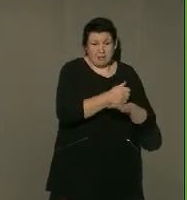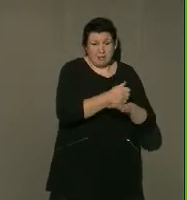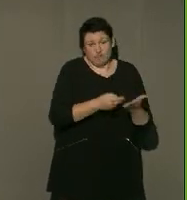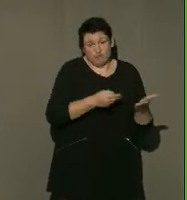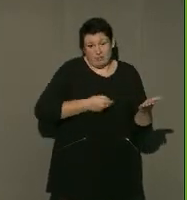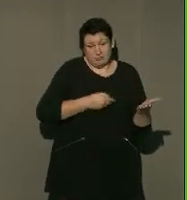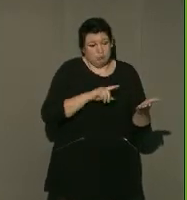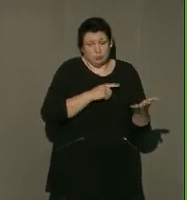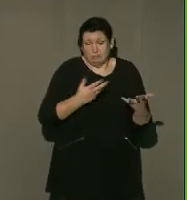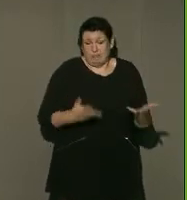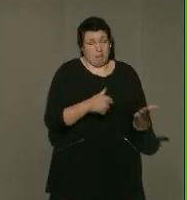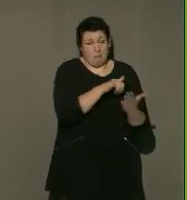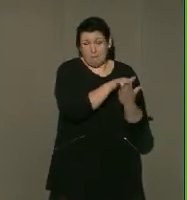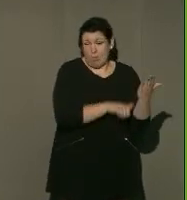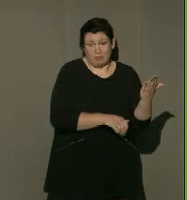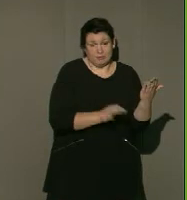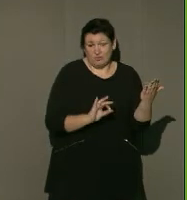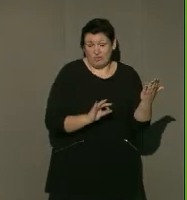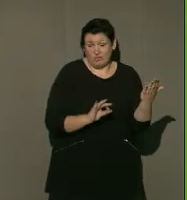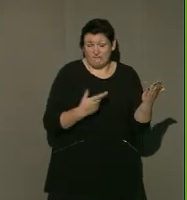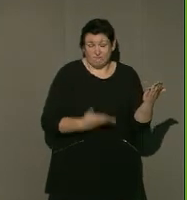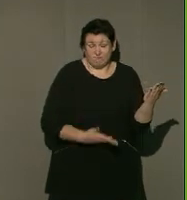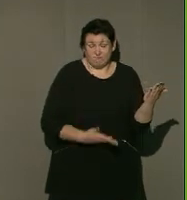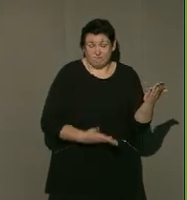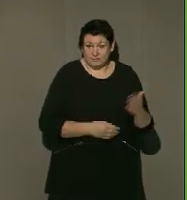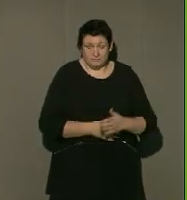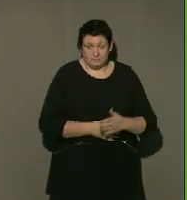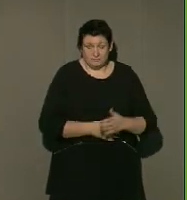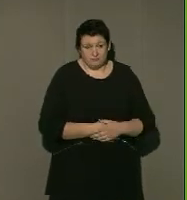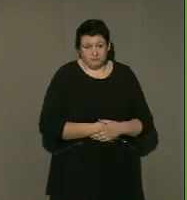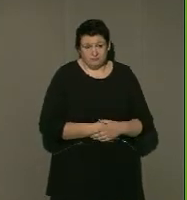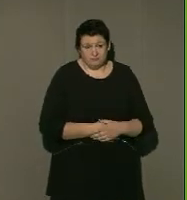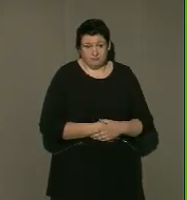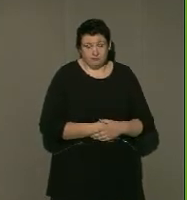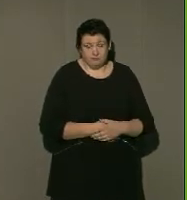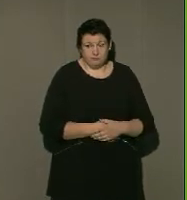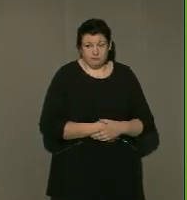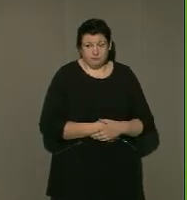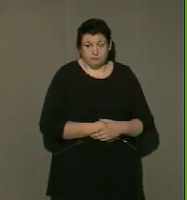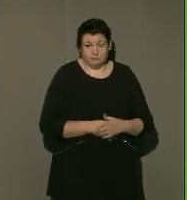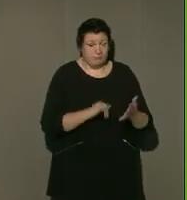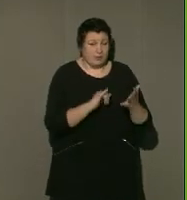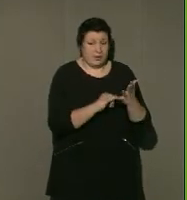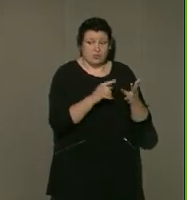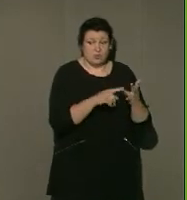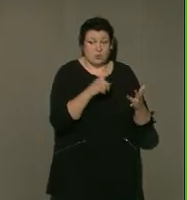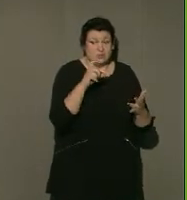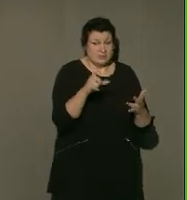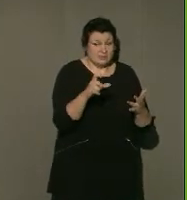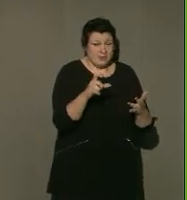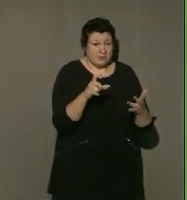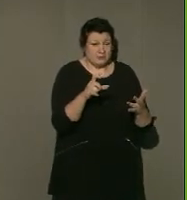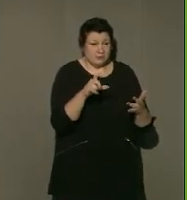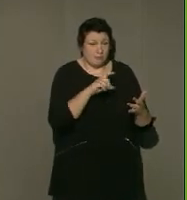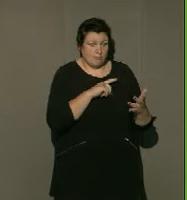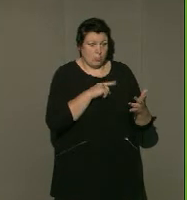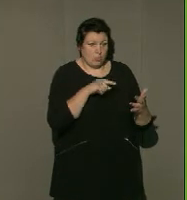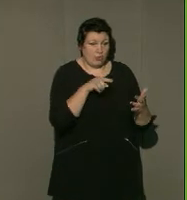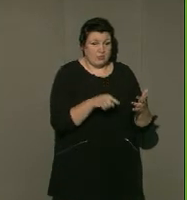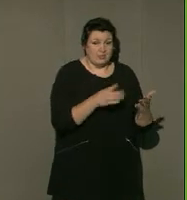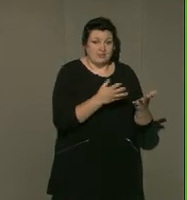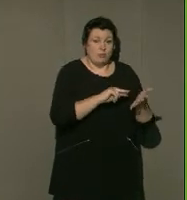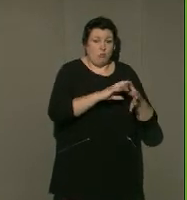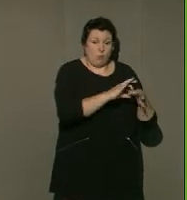this within the Green Party. SOC commented on that as a D-section organisational motion,